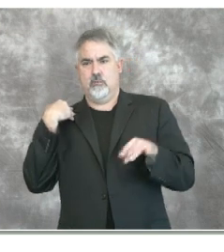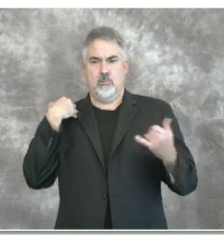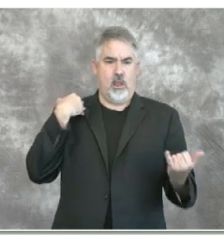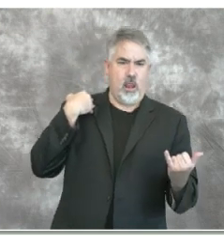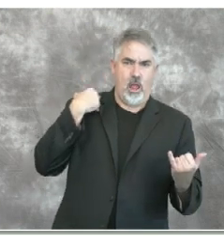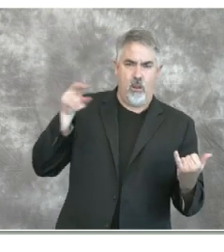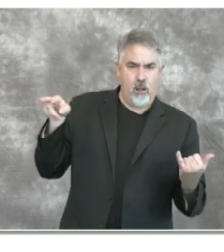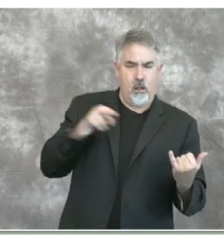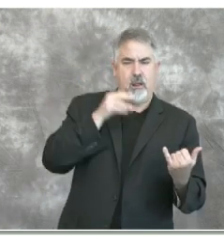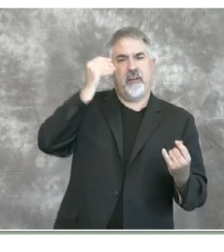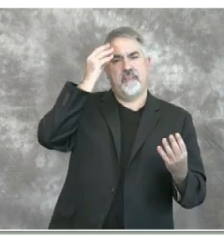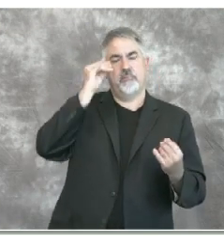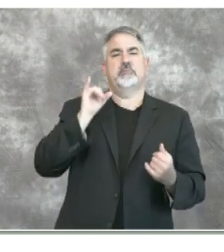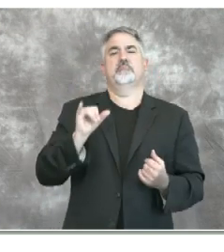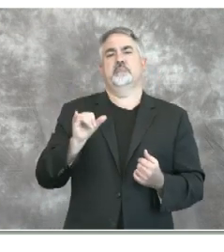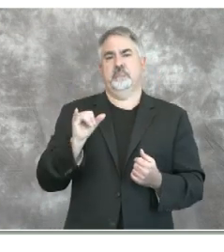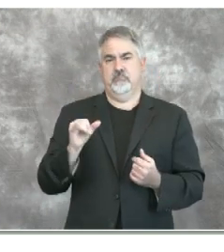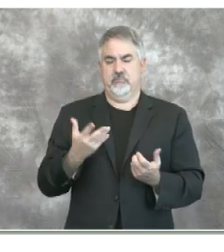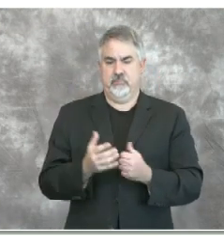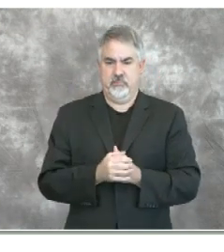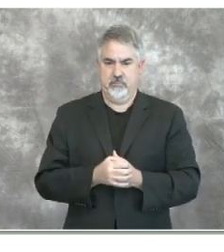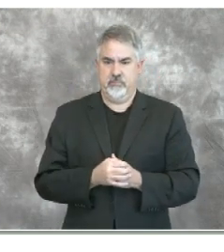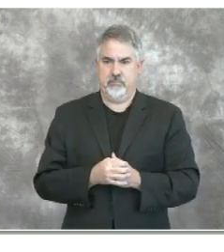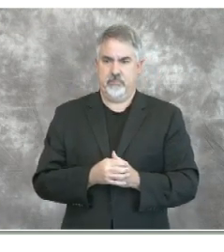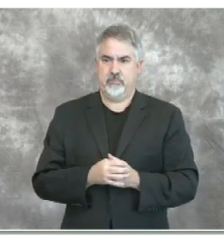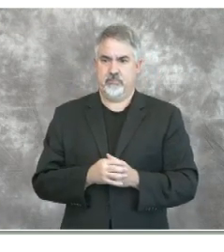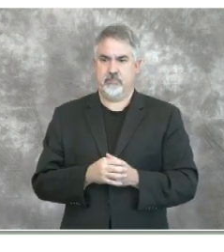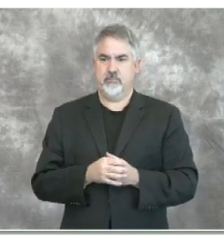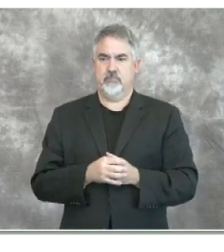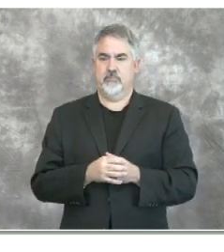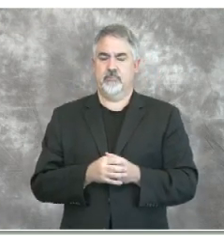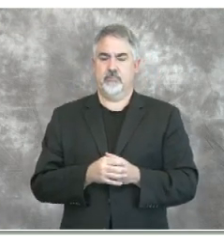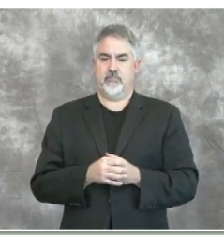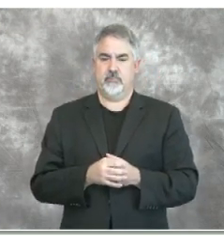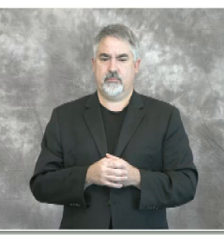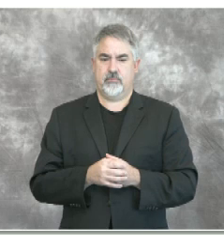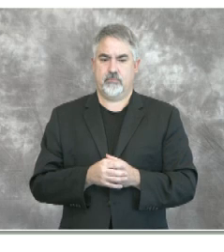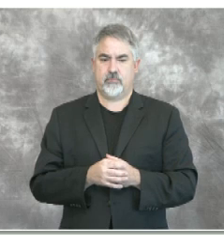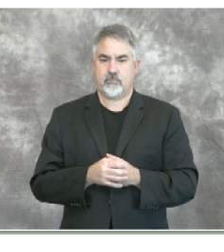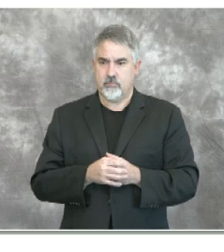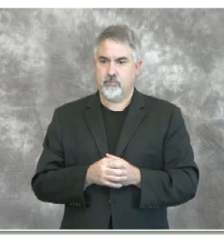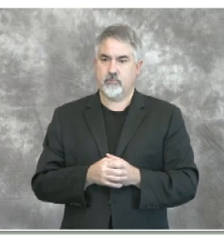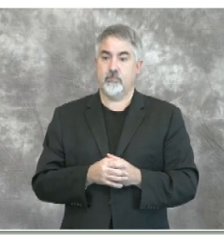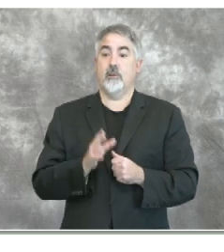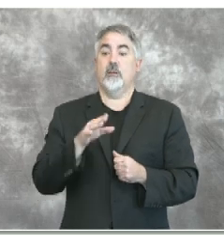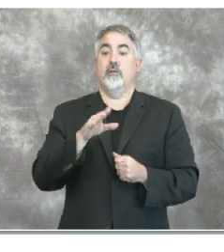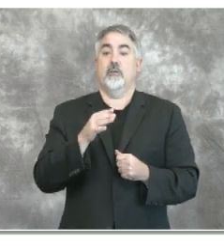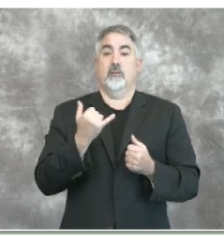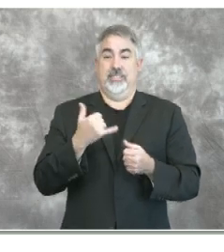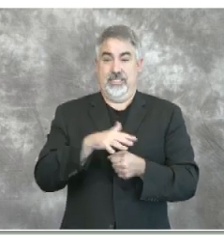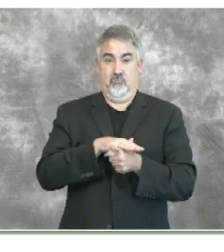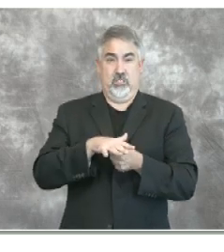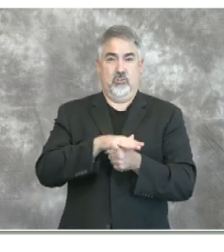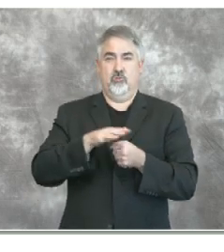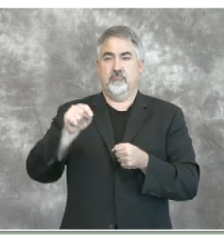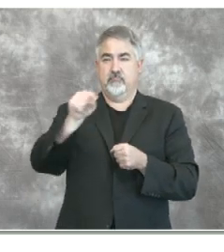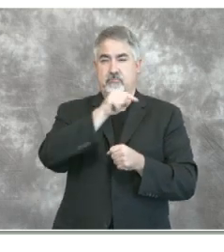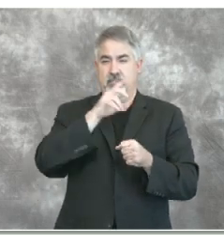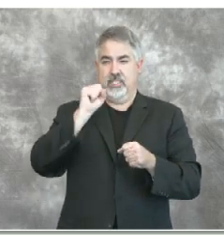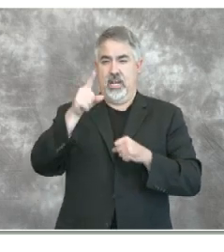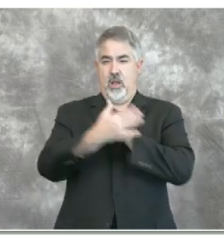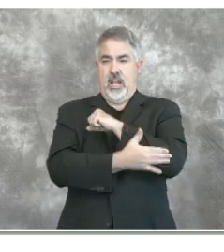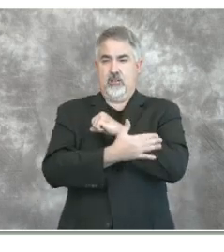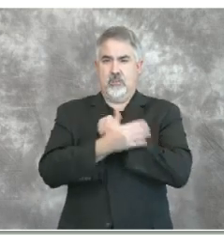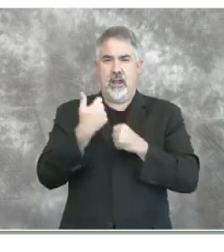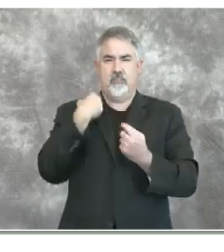in our evolution through this endeavor. In terms of the geographic display, you have two options on the right-hand side